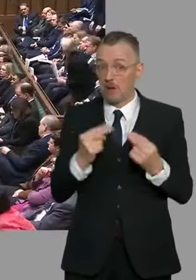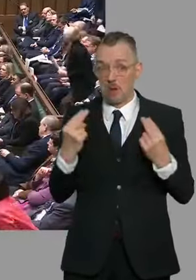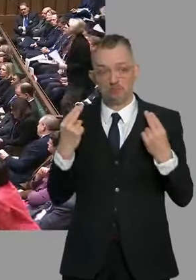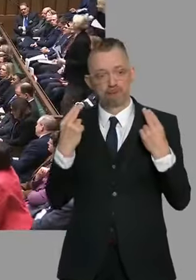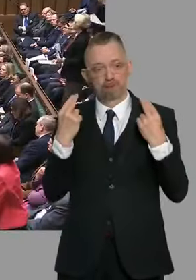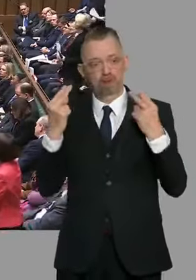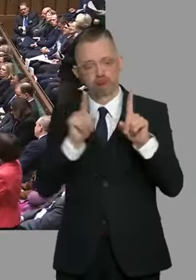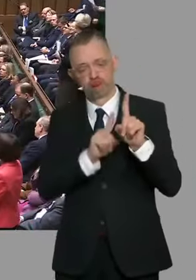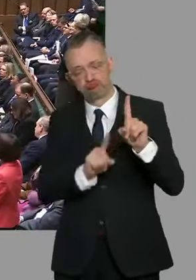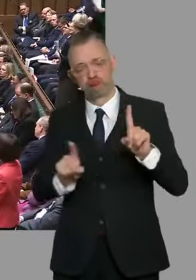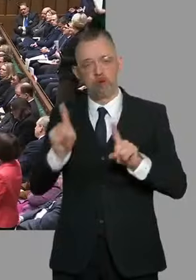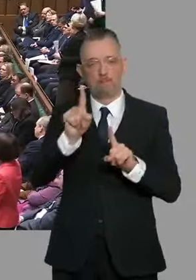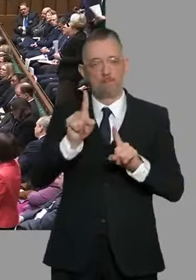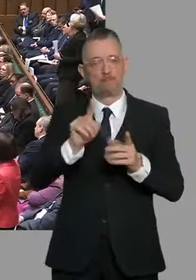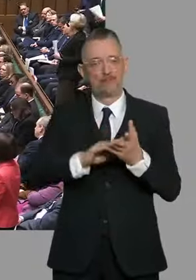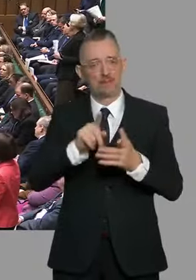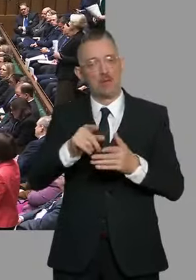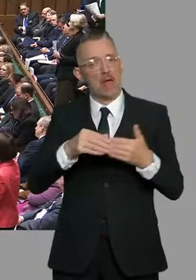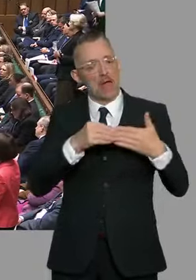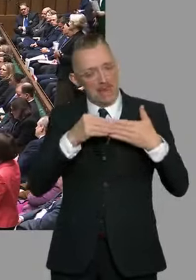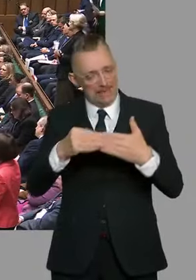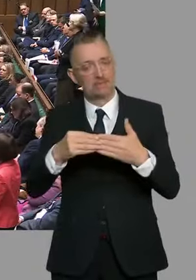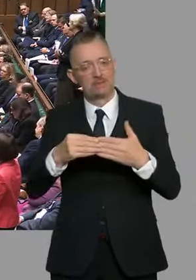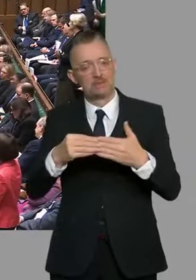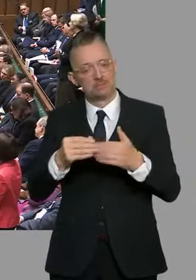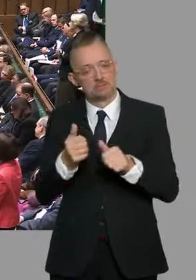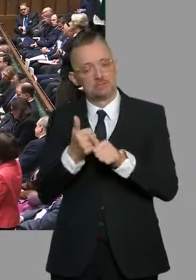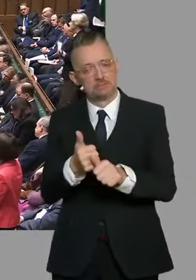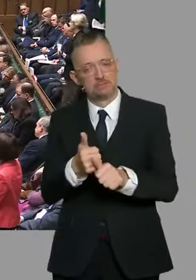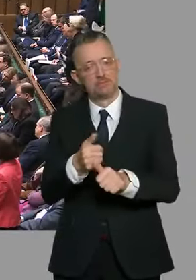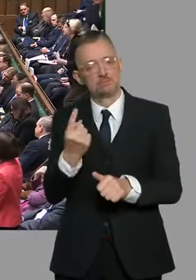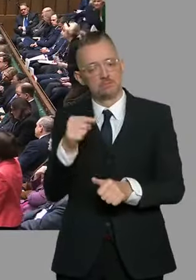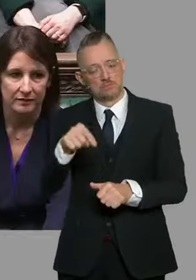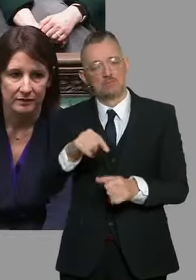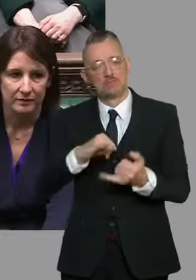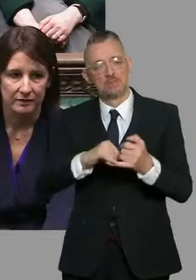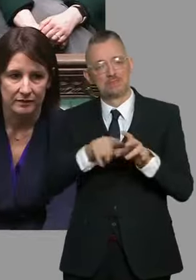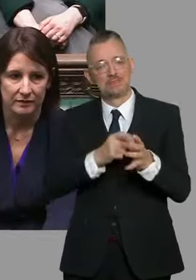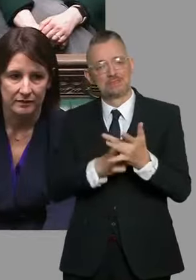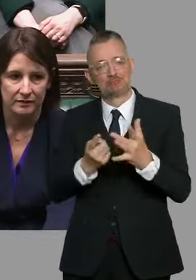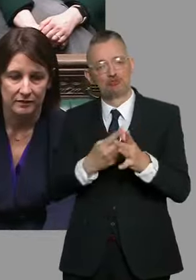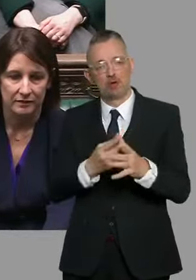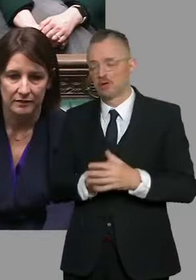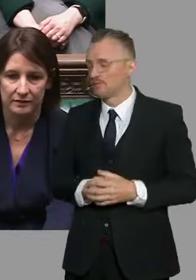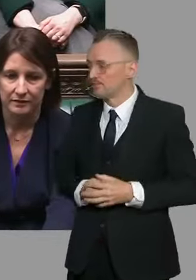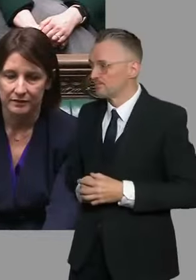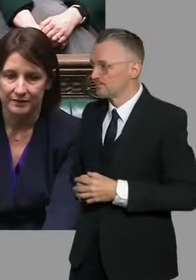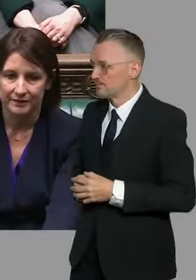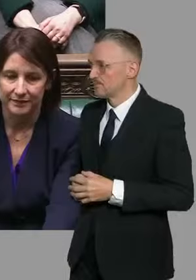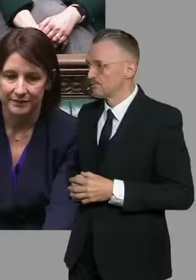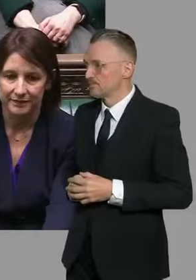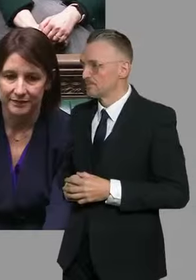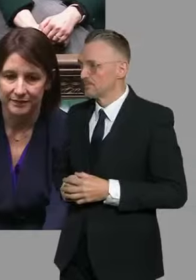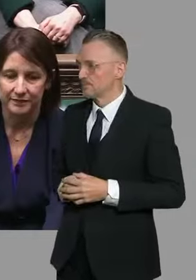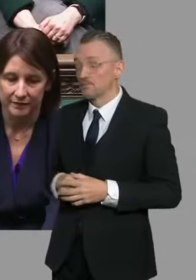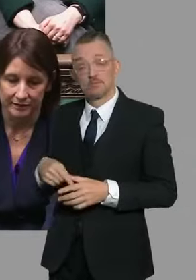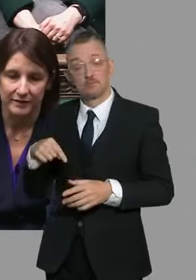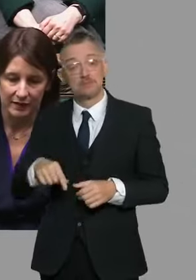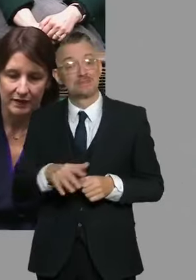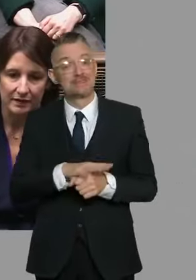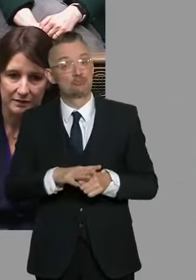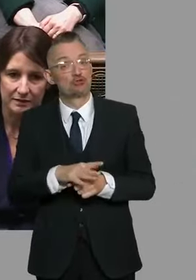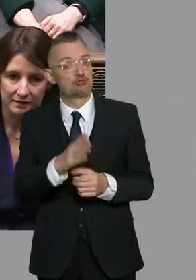Prime Minister. He's right to say this is a very serious moment. We all welcome the fall of